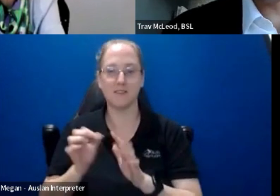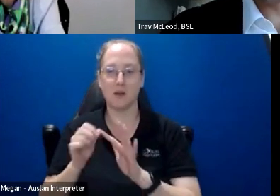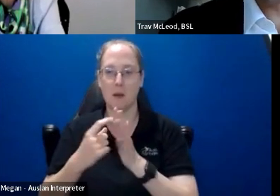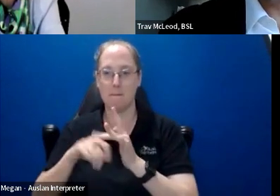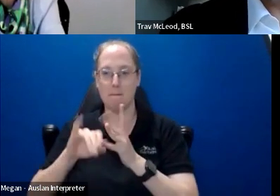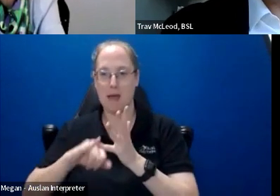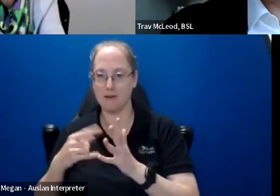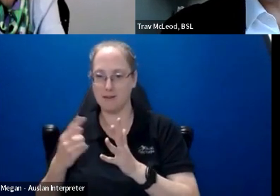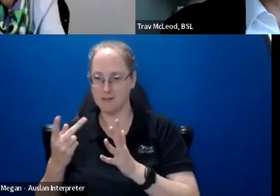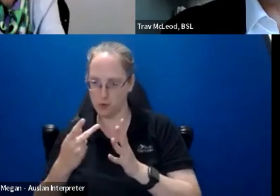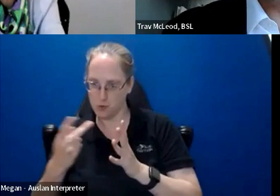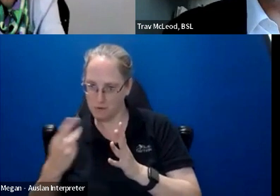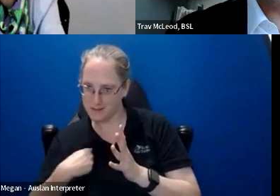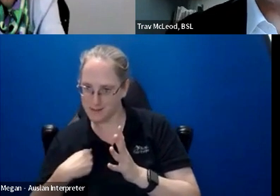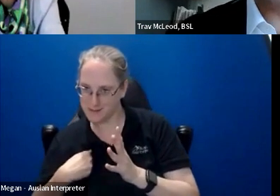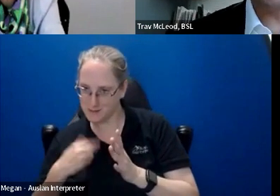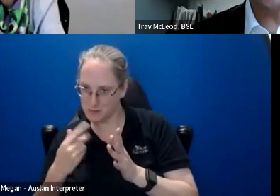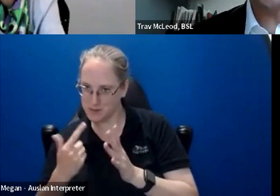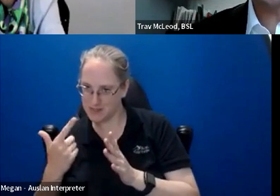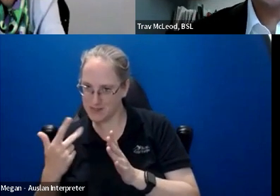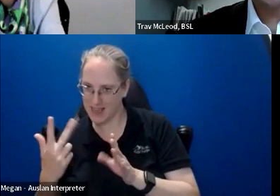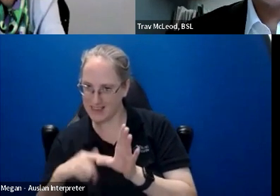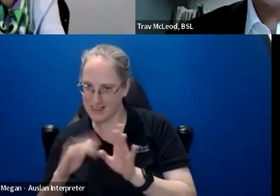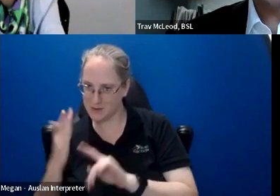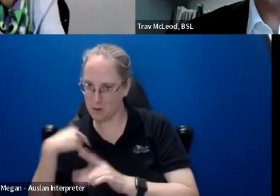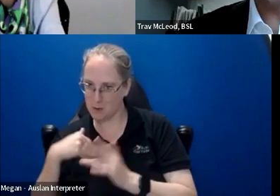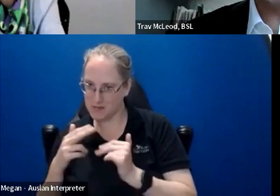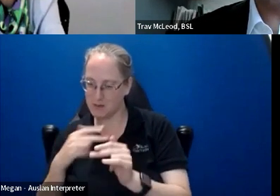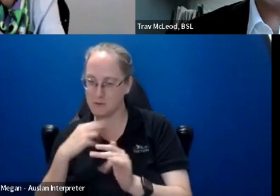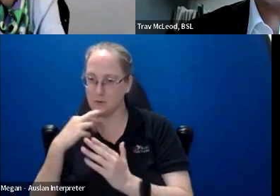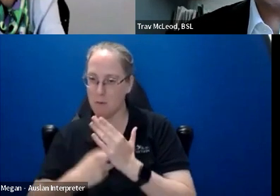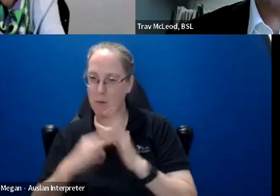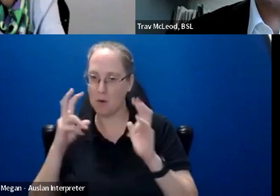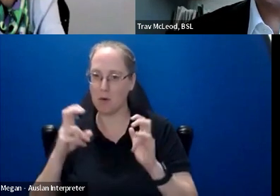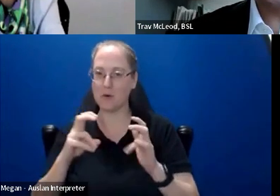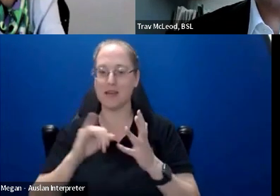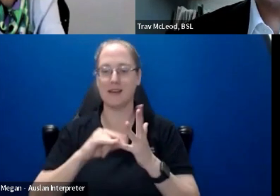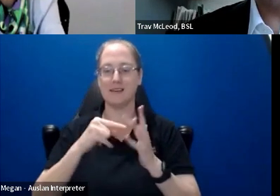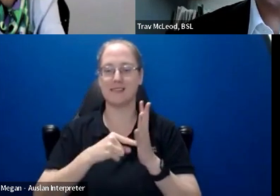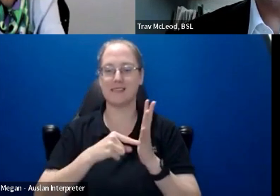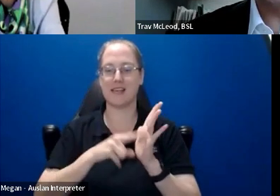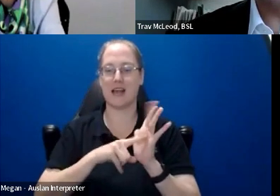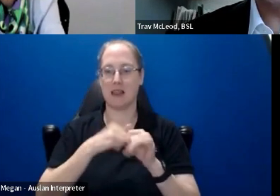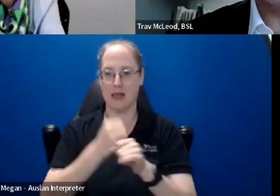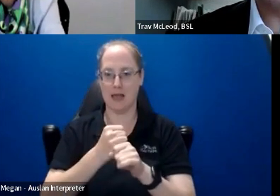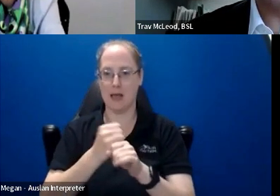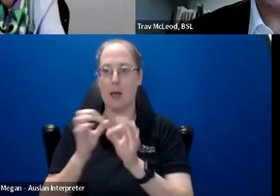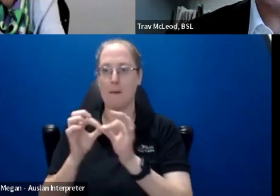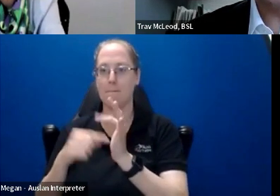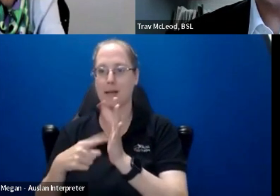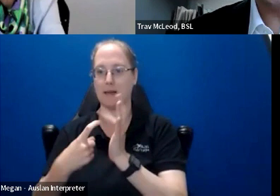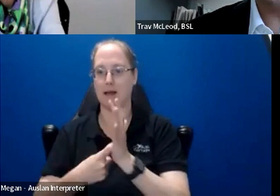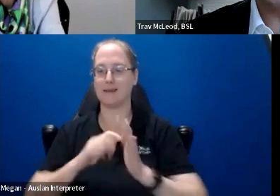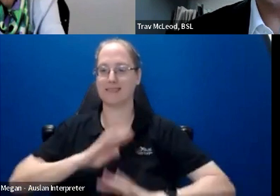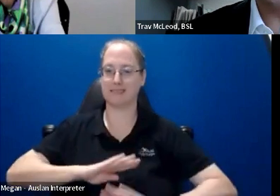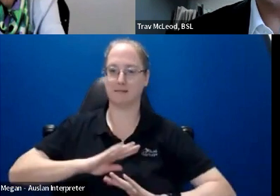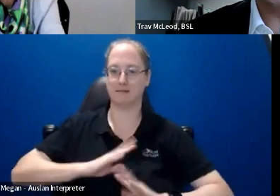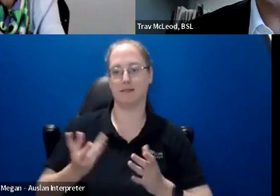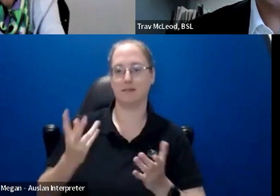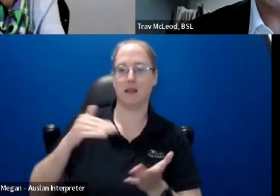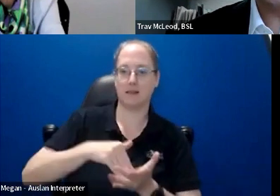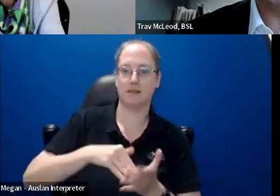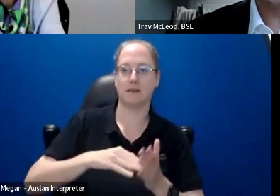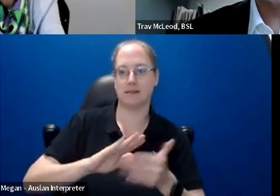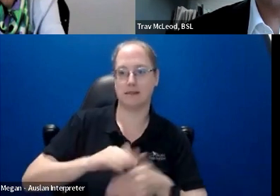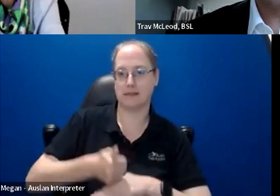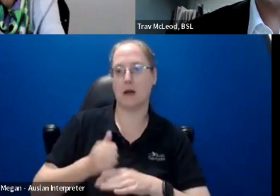7 or 8 years ago, were involved in the development of a report called Settling Better, which offered a blueprint for a different way of doing settlement services